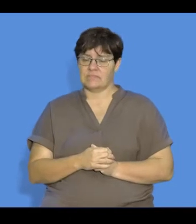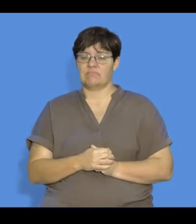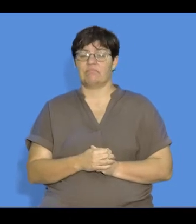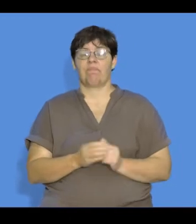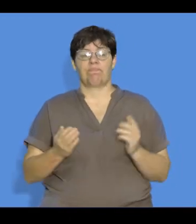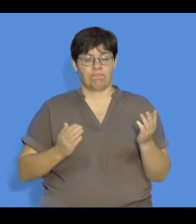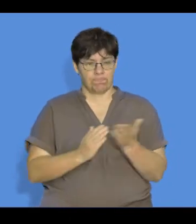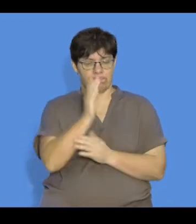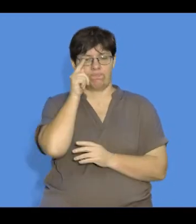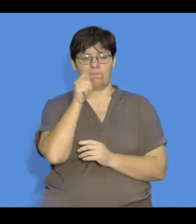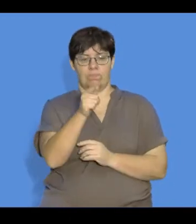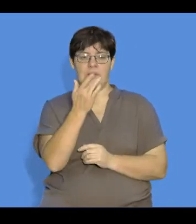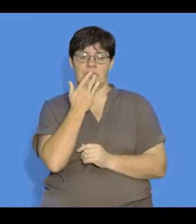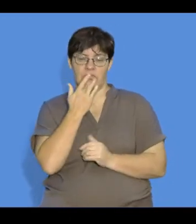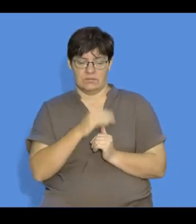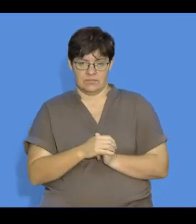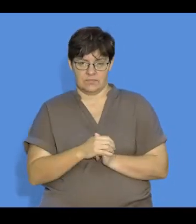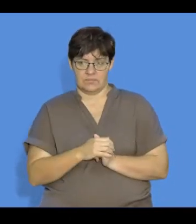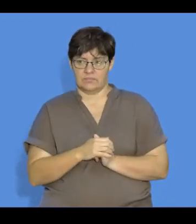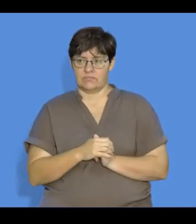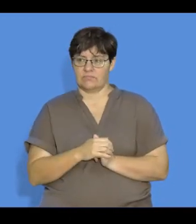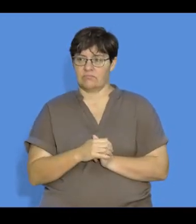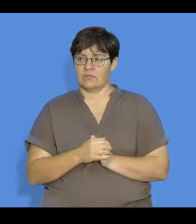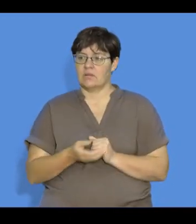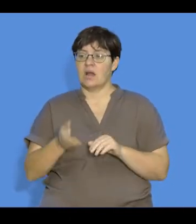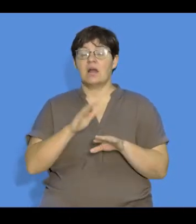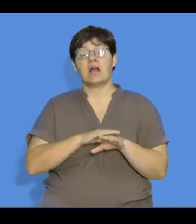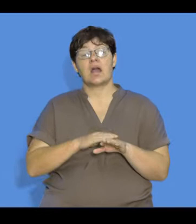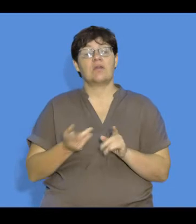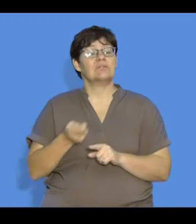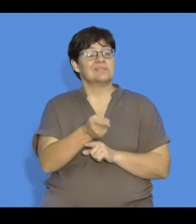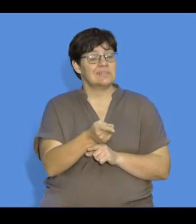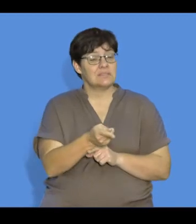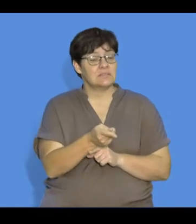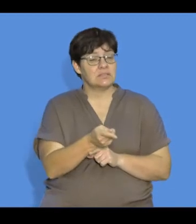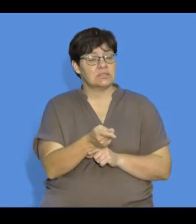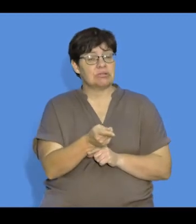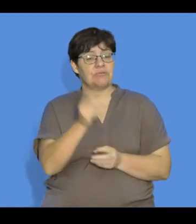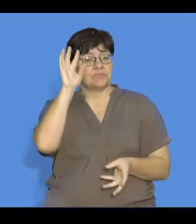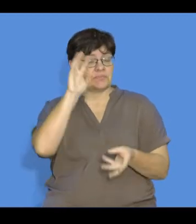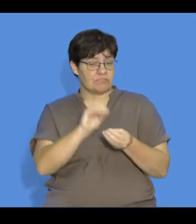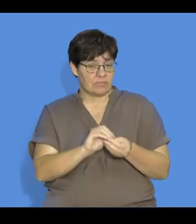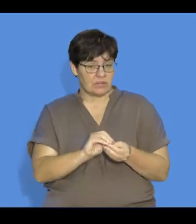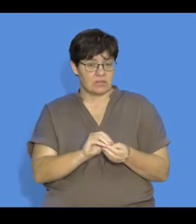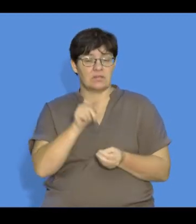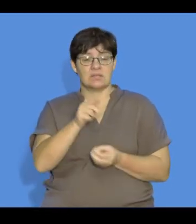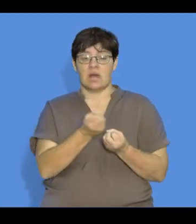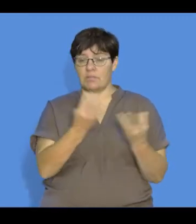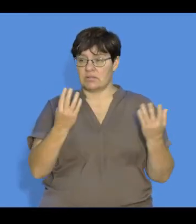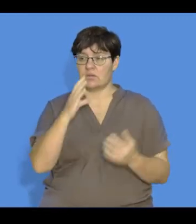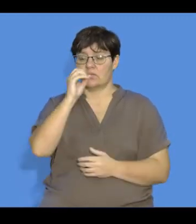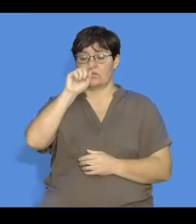current passes through the battery, and the amount of current that passes through this battery, or the total current in this case,